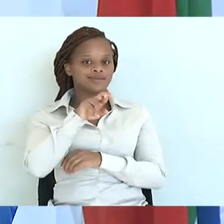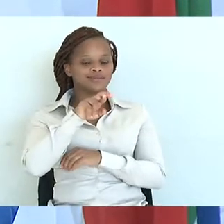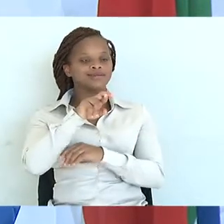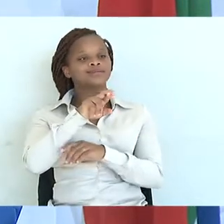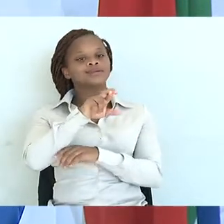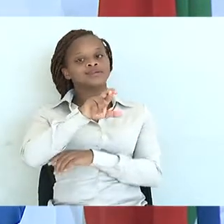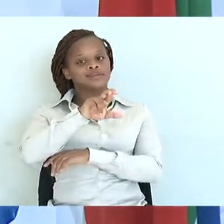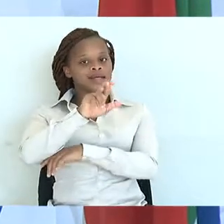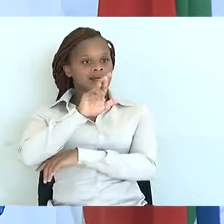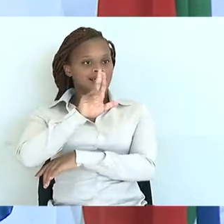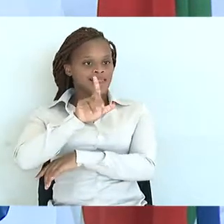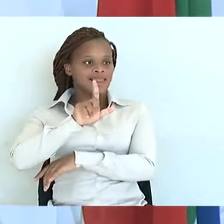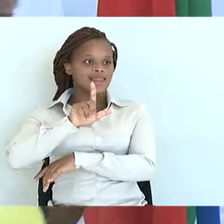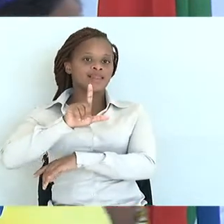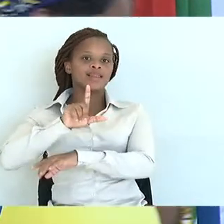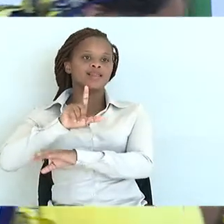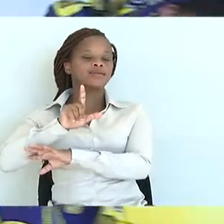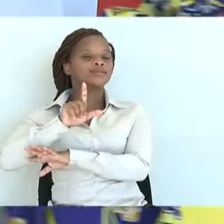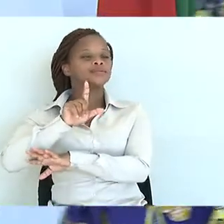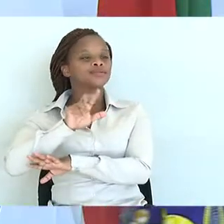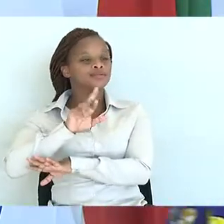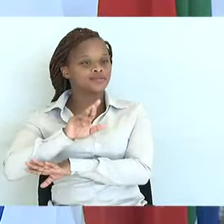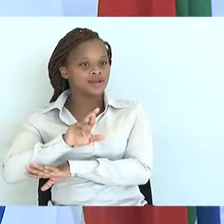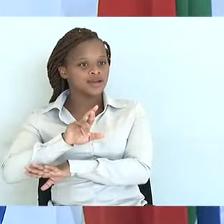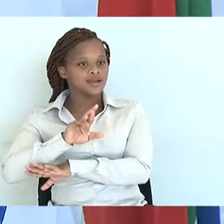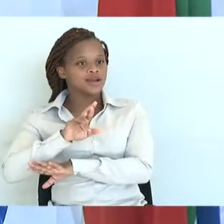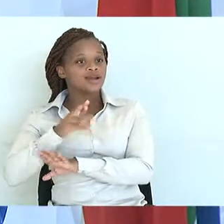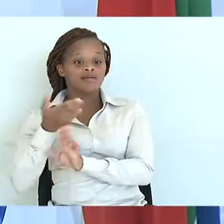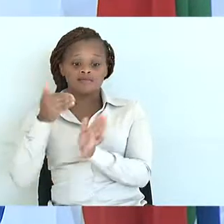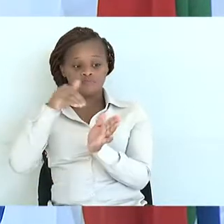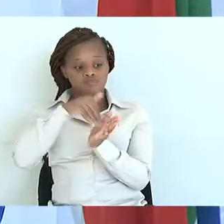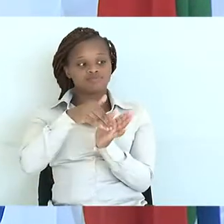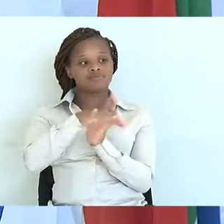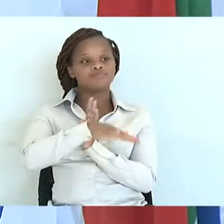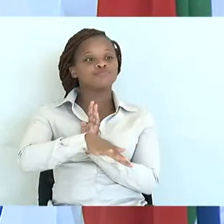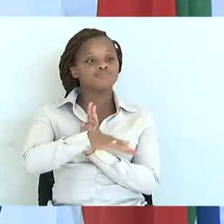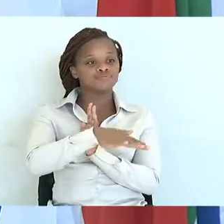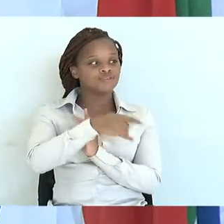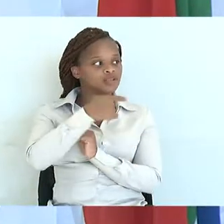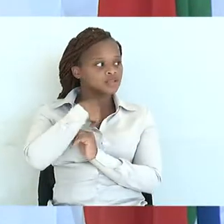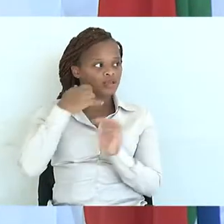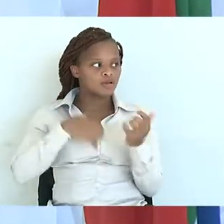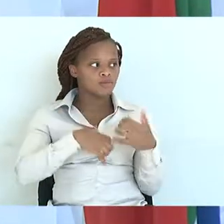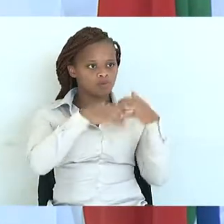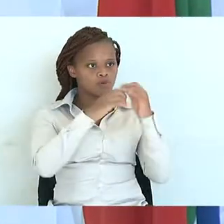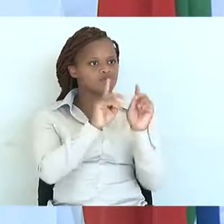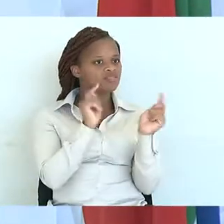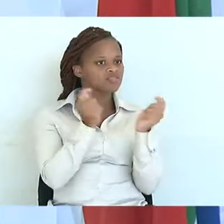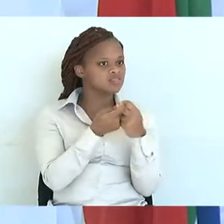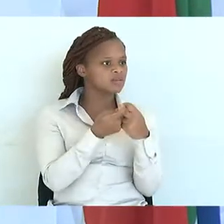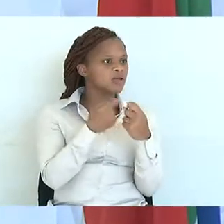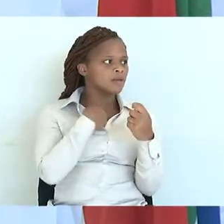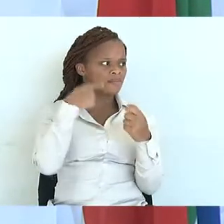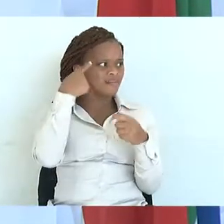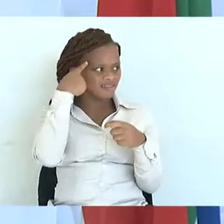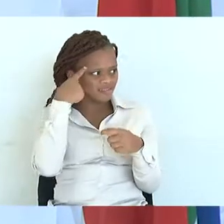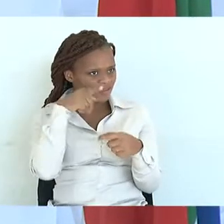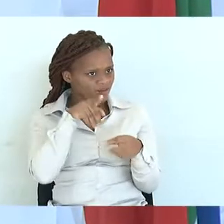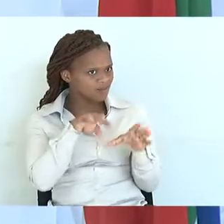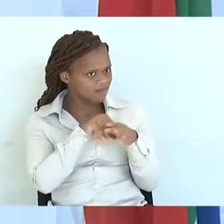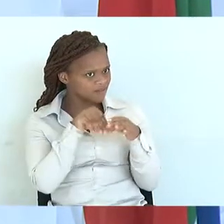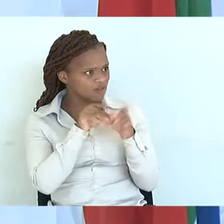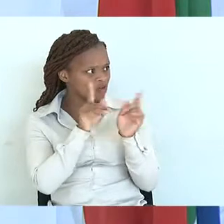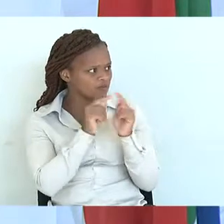Umamtidiza, and we have established a team that I believe is part of the team that is dealing with the whole land claim